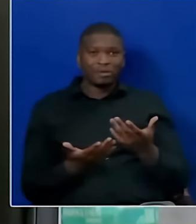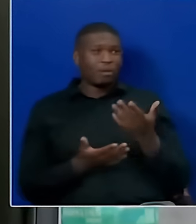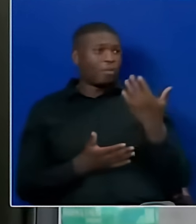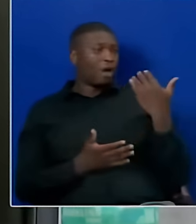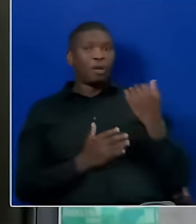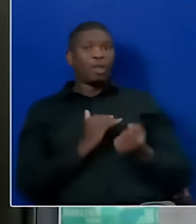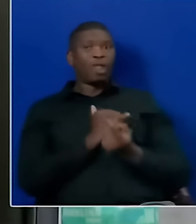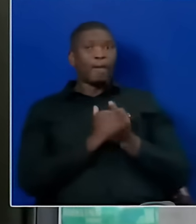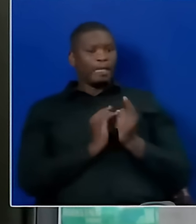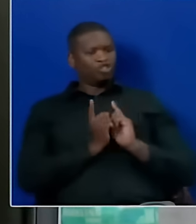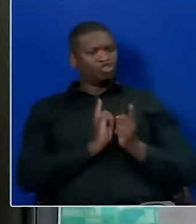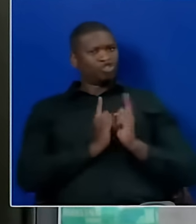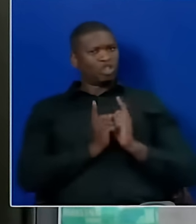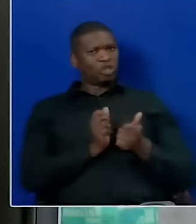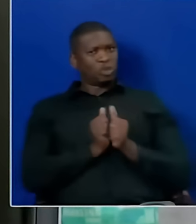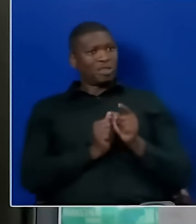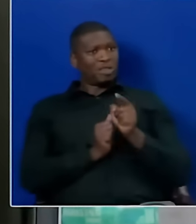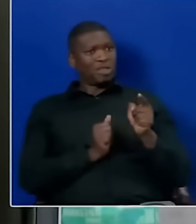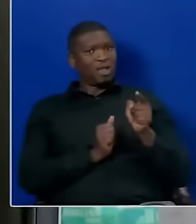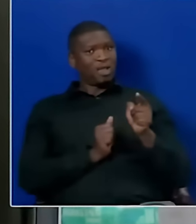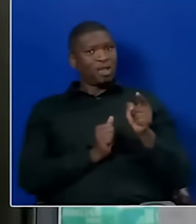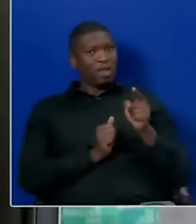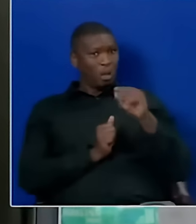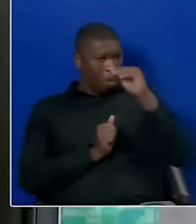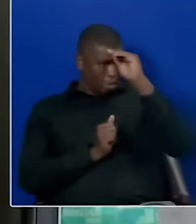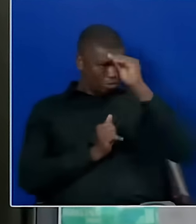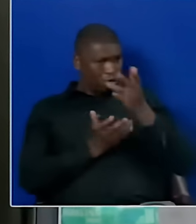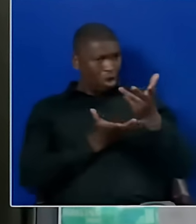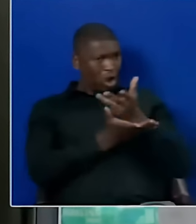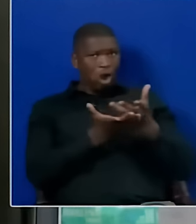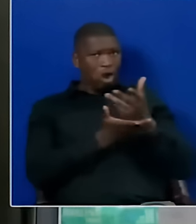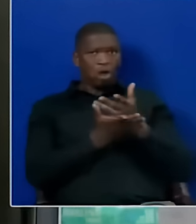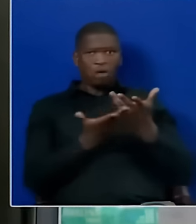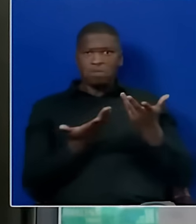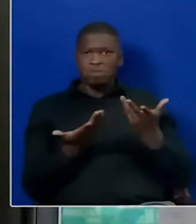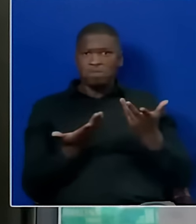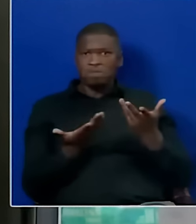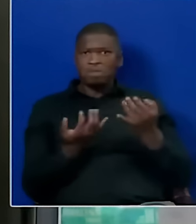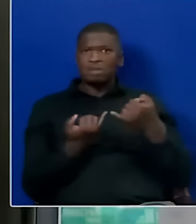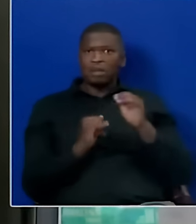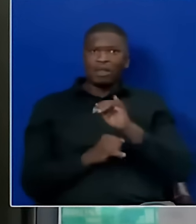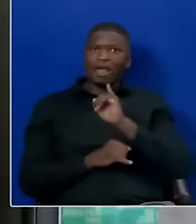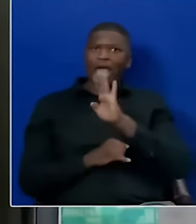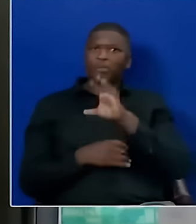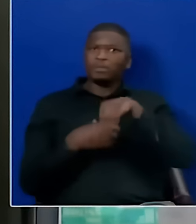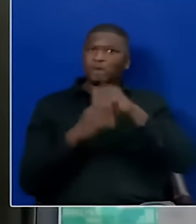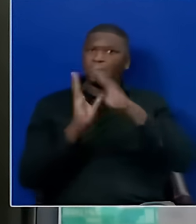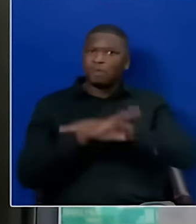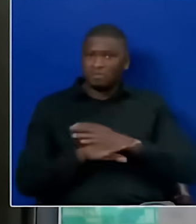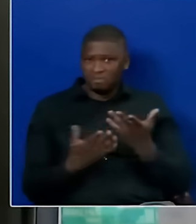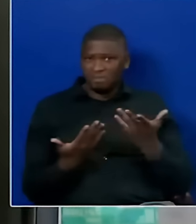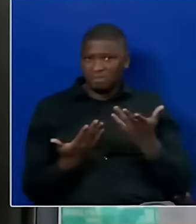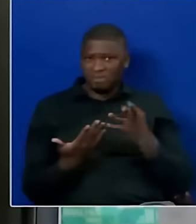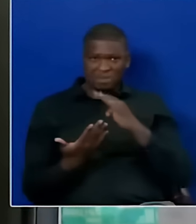the detectives, there was no, and he was not at IBIS at that time. So he could not have known